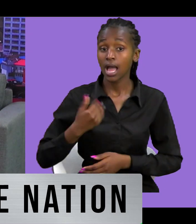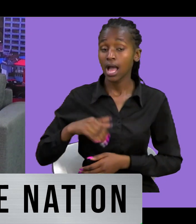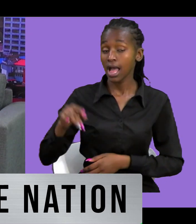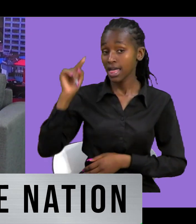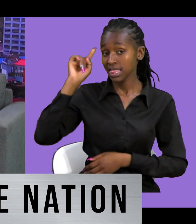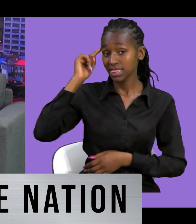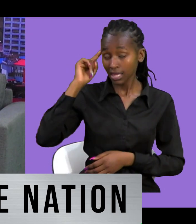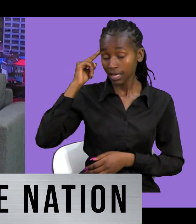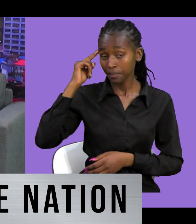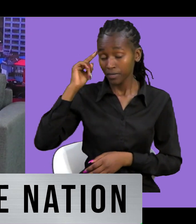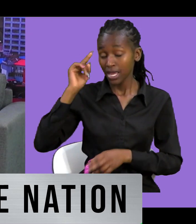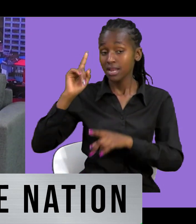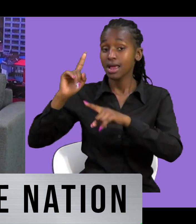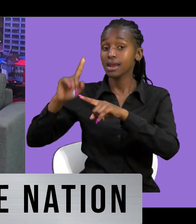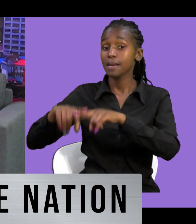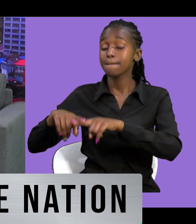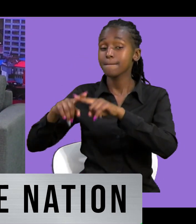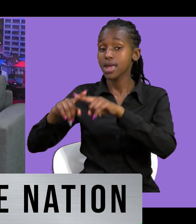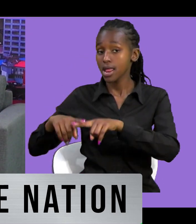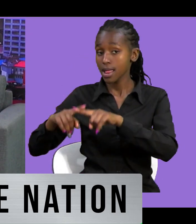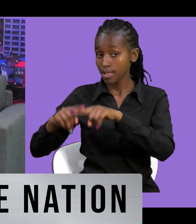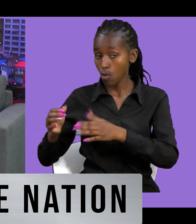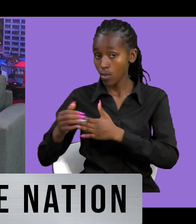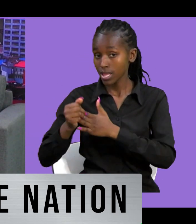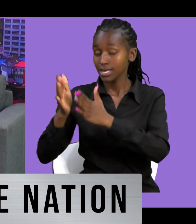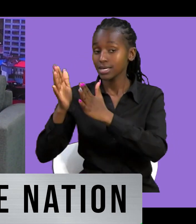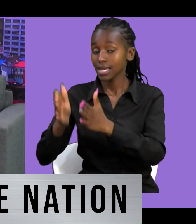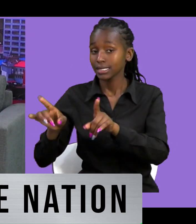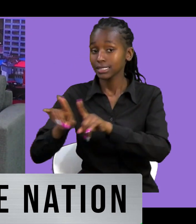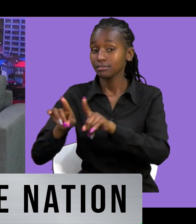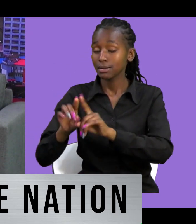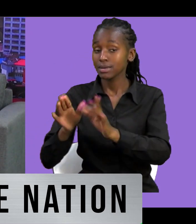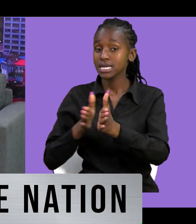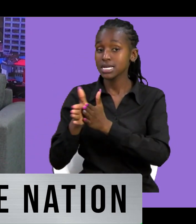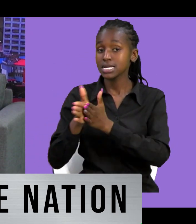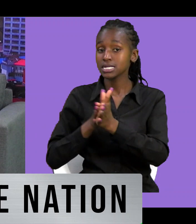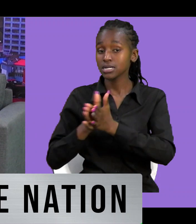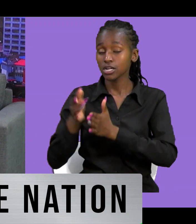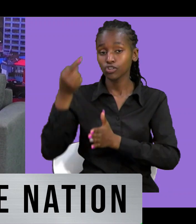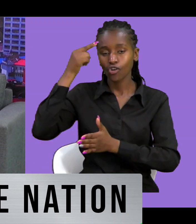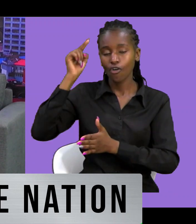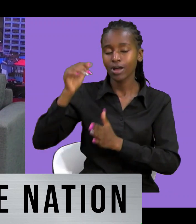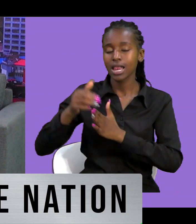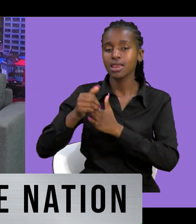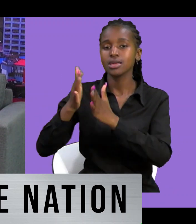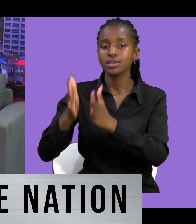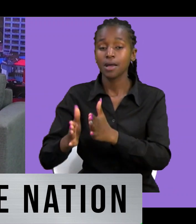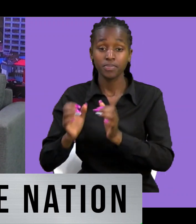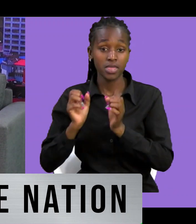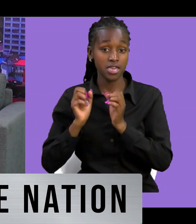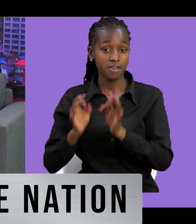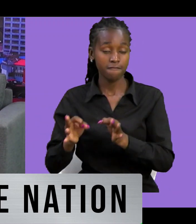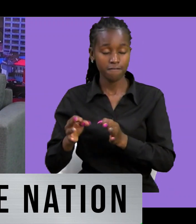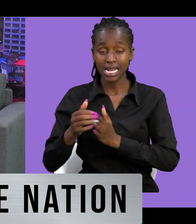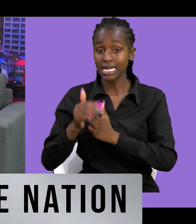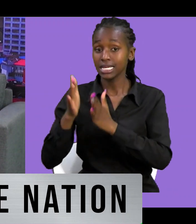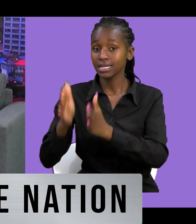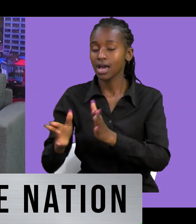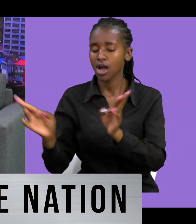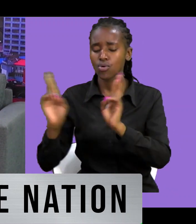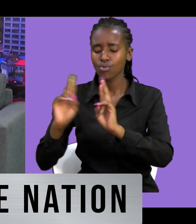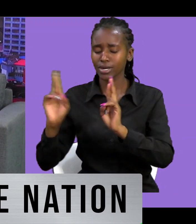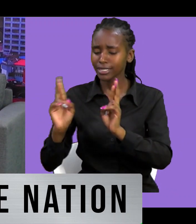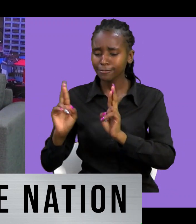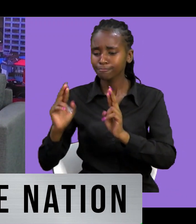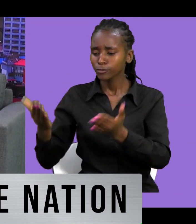depends with the leaders, and also it depends with the interest of our leaders. Yes. If a leader is subjected to change, he